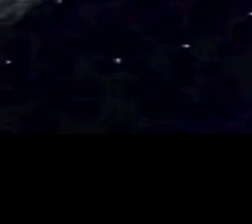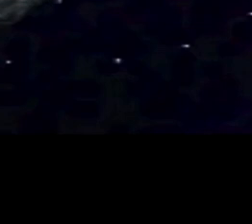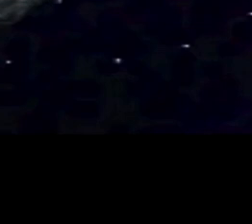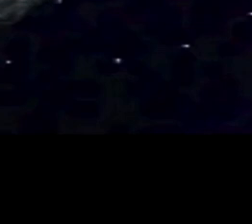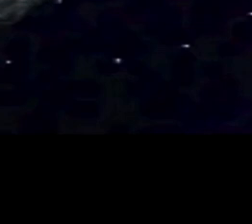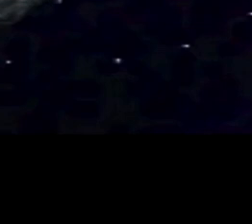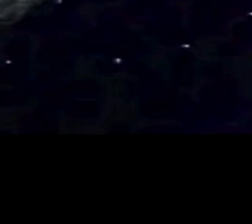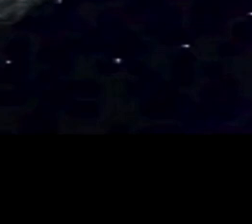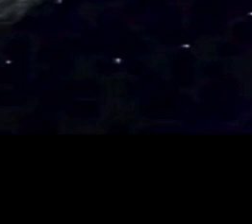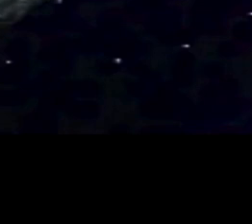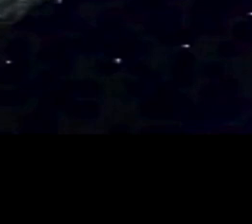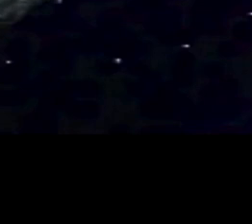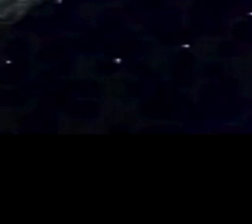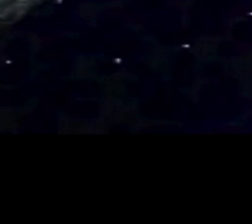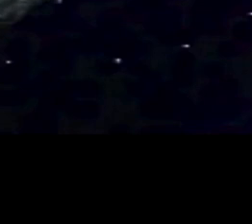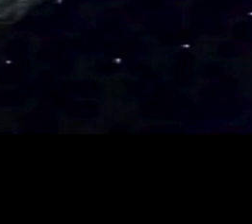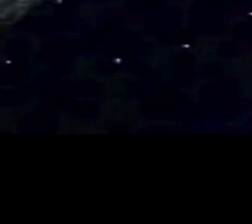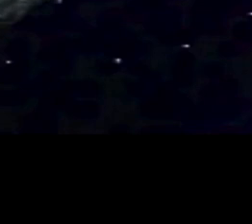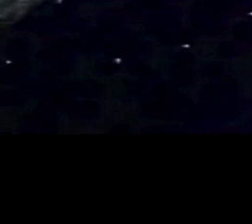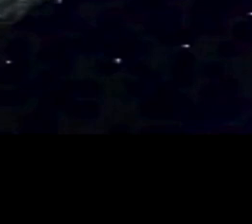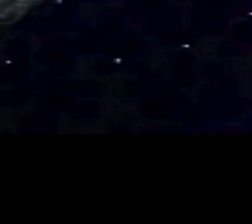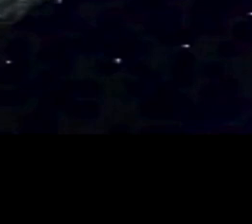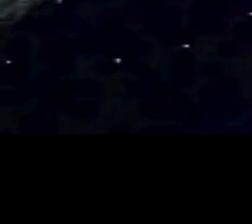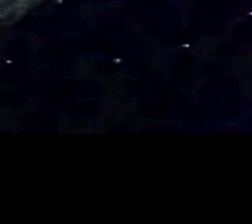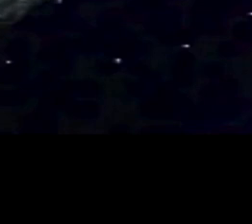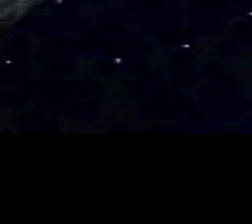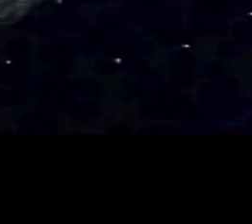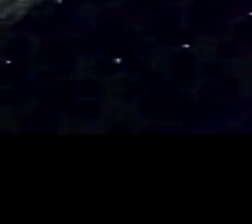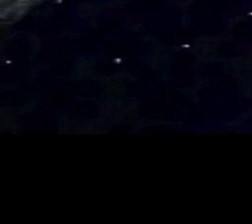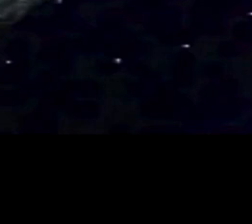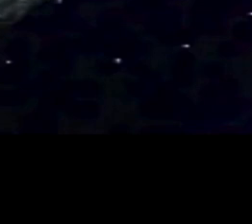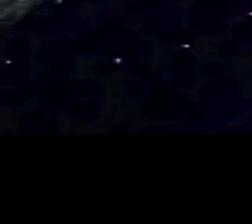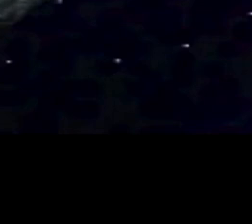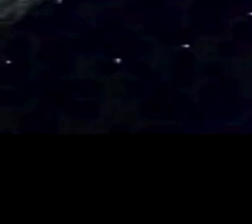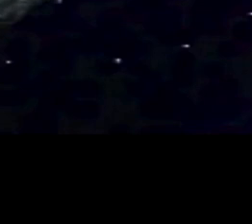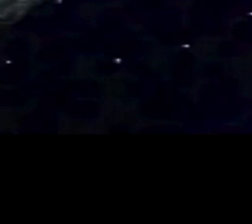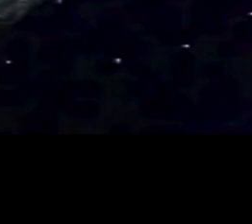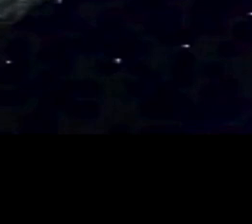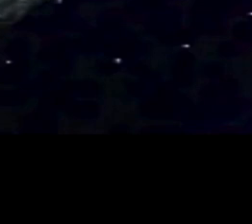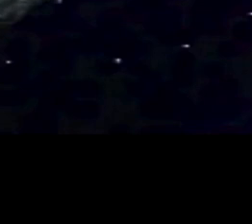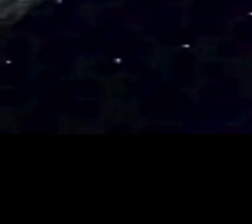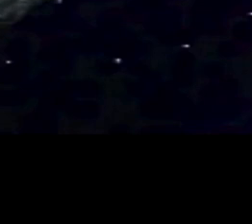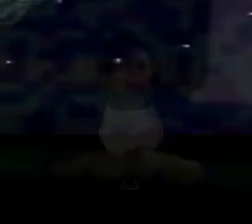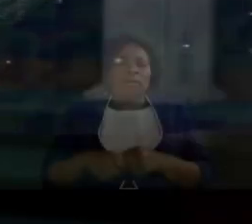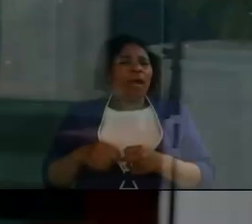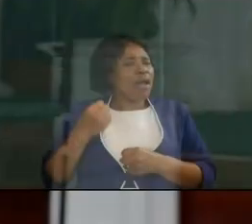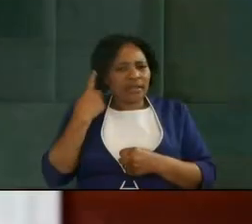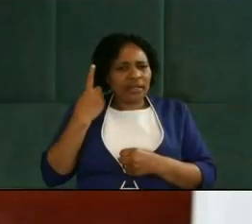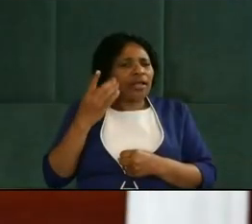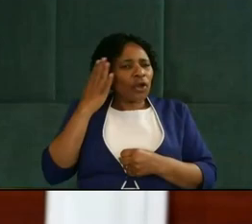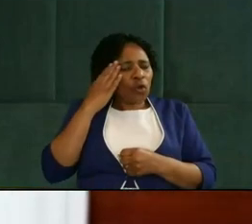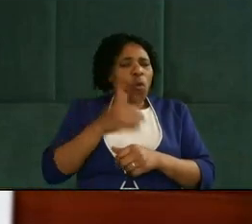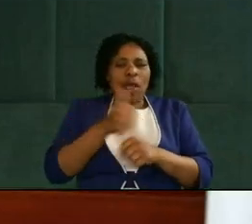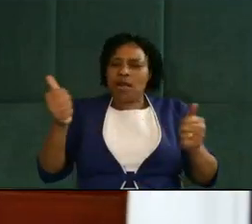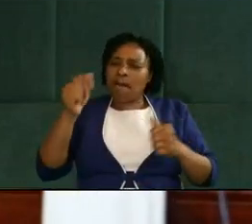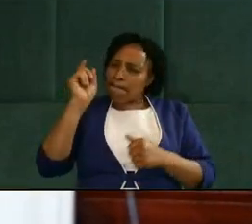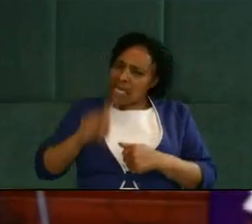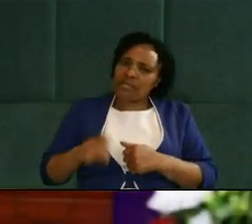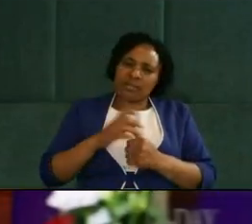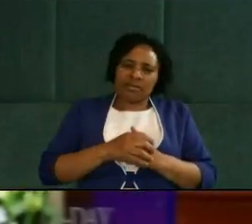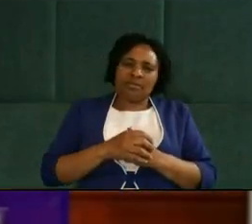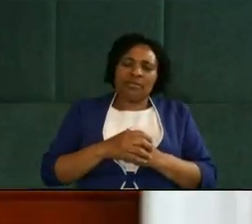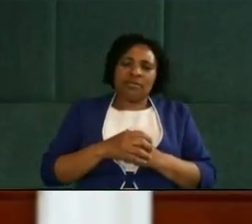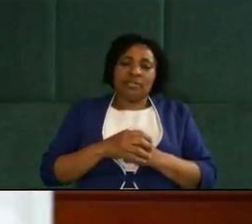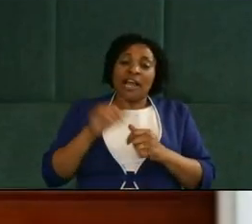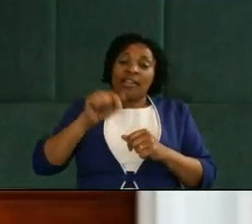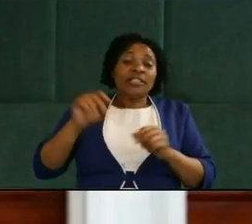dream. This dream, every member in this church needs to understand this and know it well, because this is